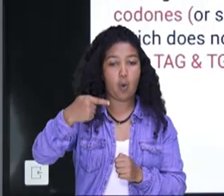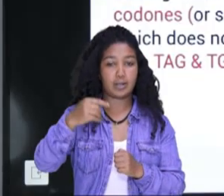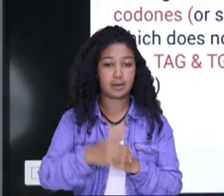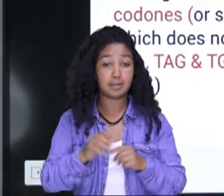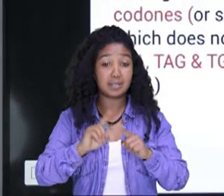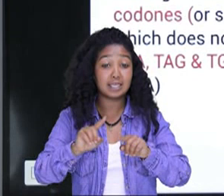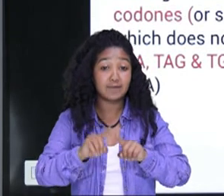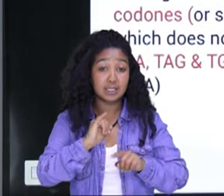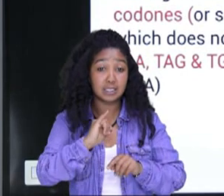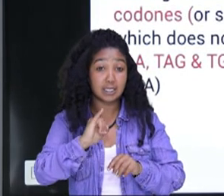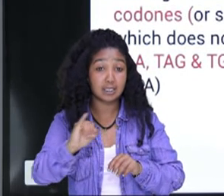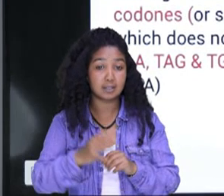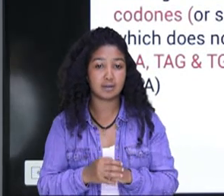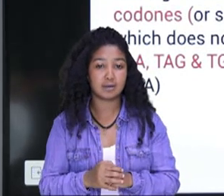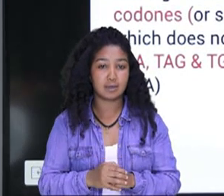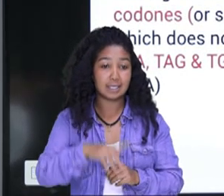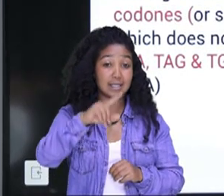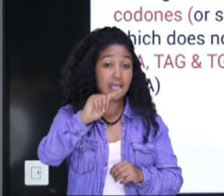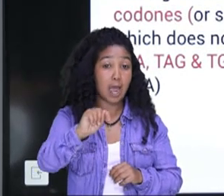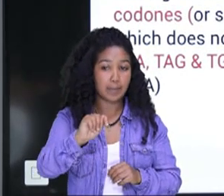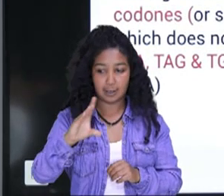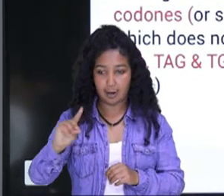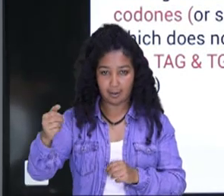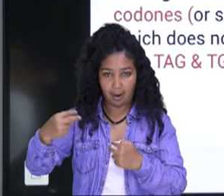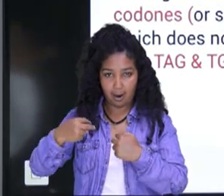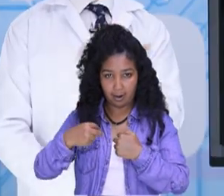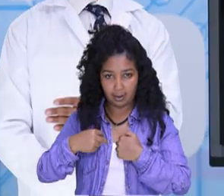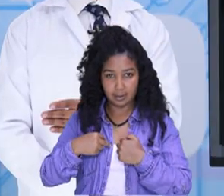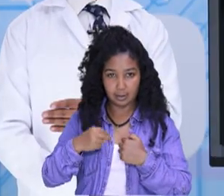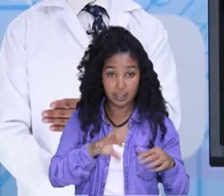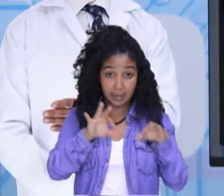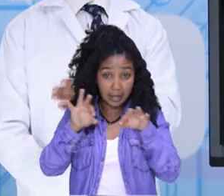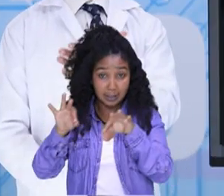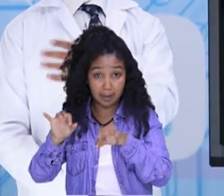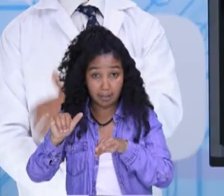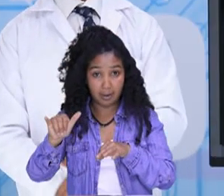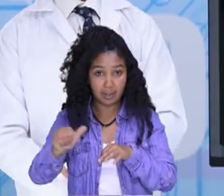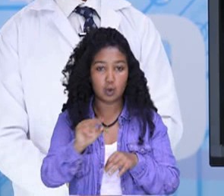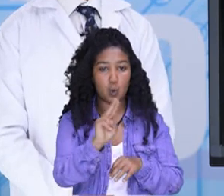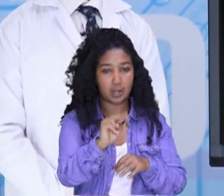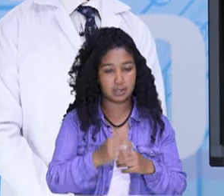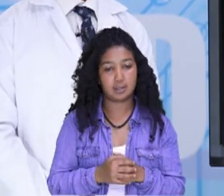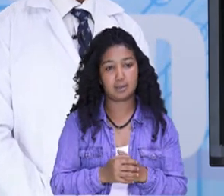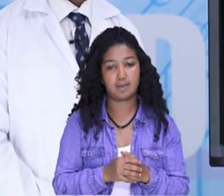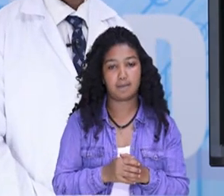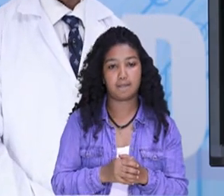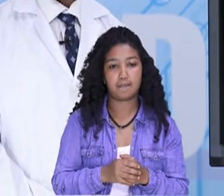guanine. But the difference is thymine on DNA is replaced by uracil